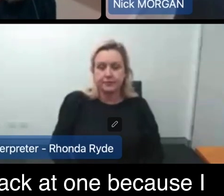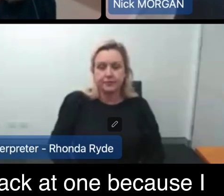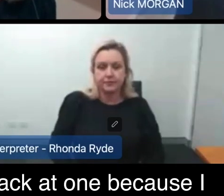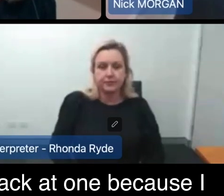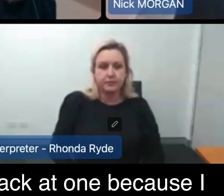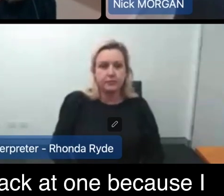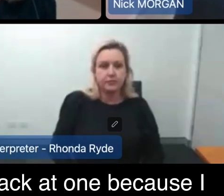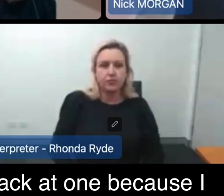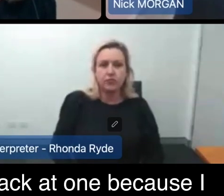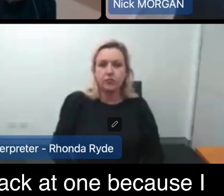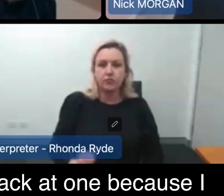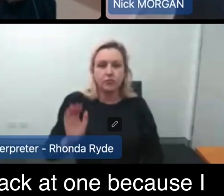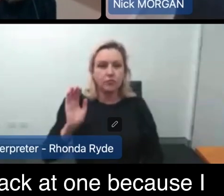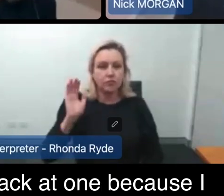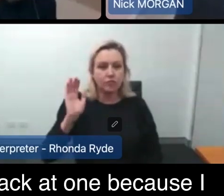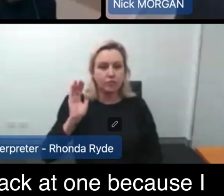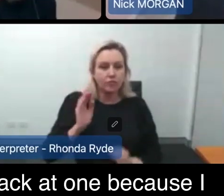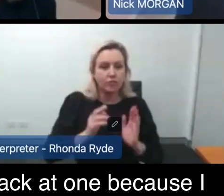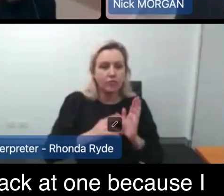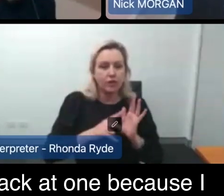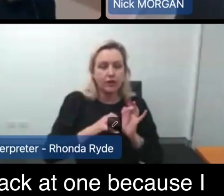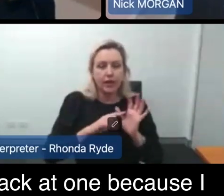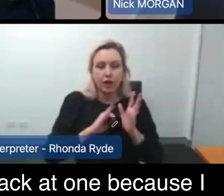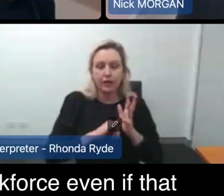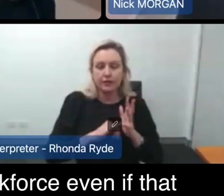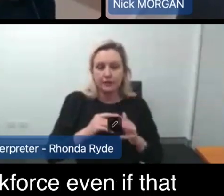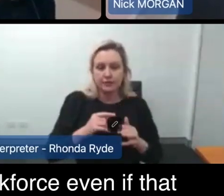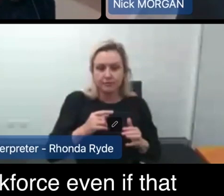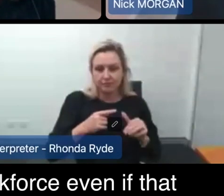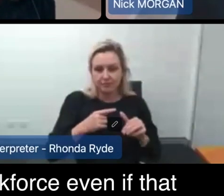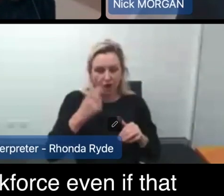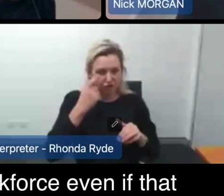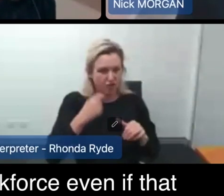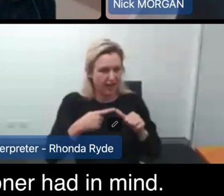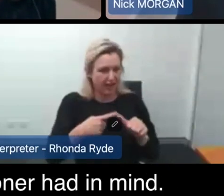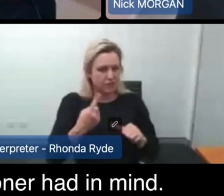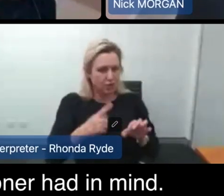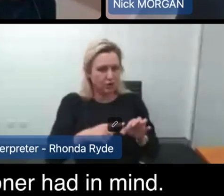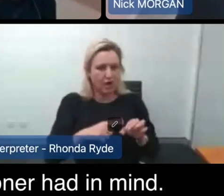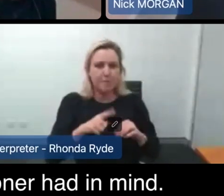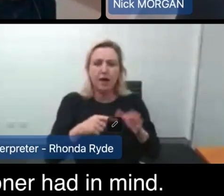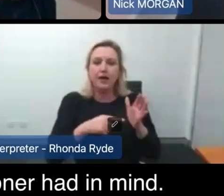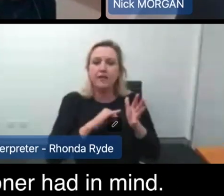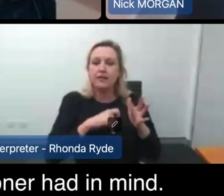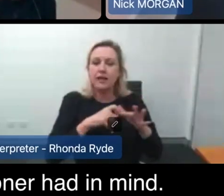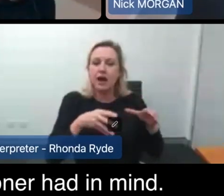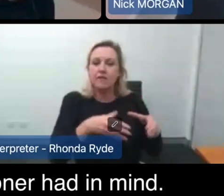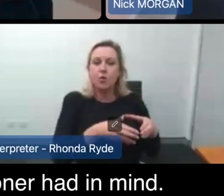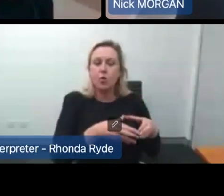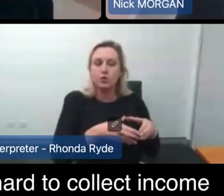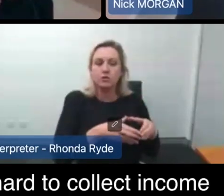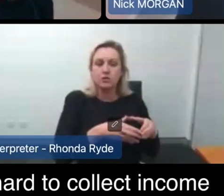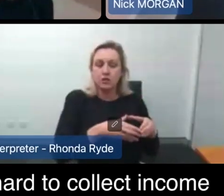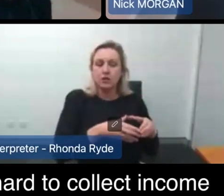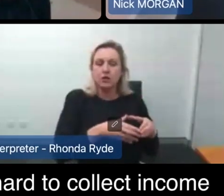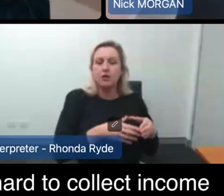Look, I might also have a crack at one because I think it relates to the task force, even if that wasn't what the questioner had in mind.